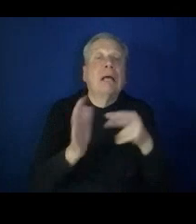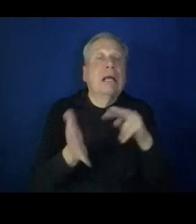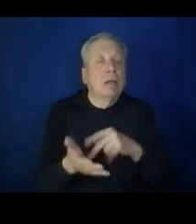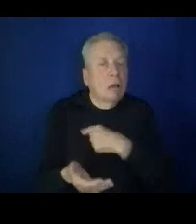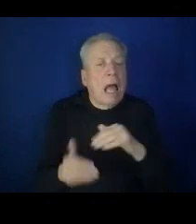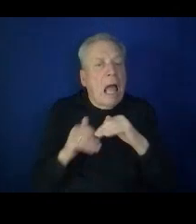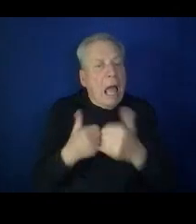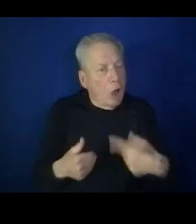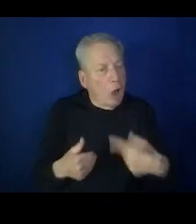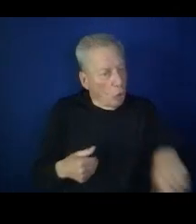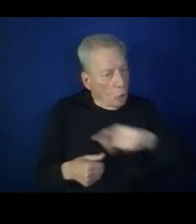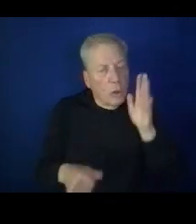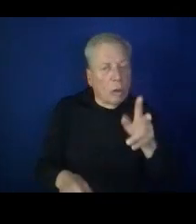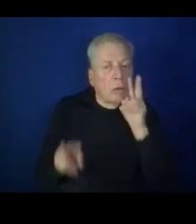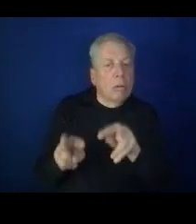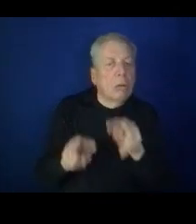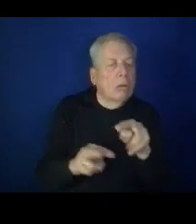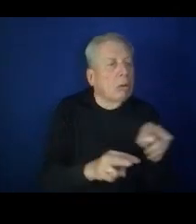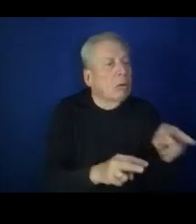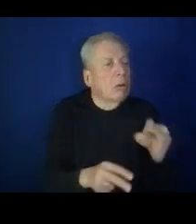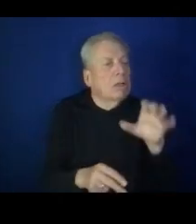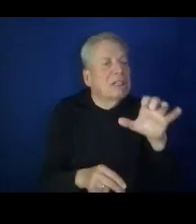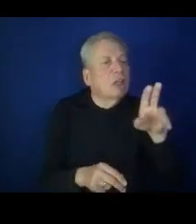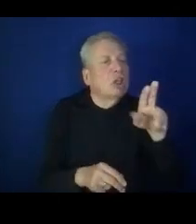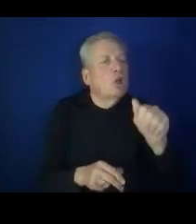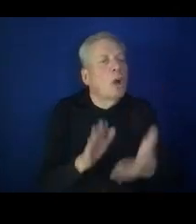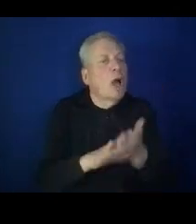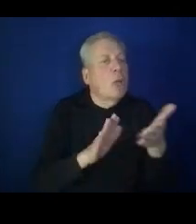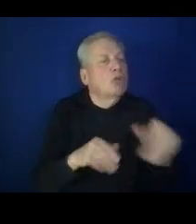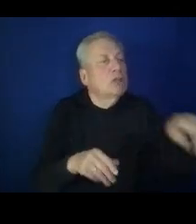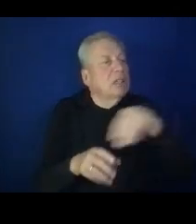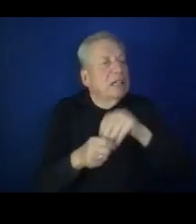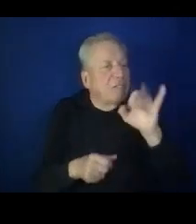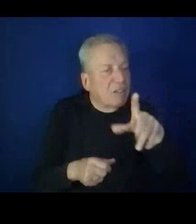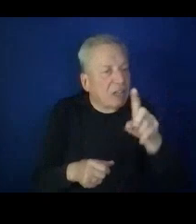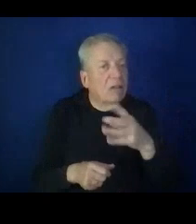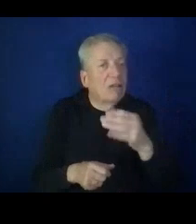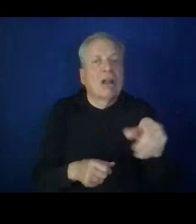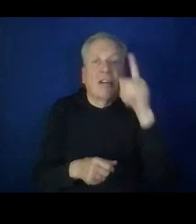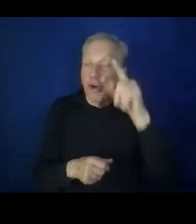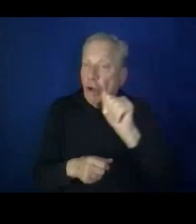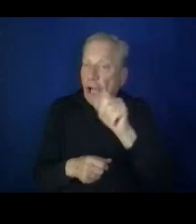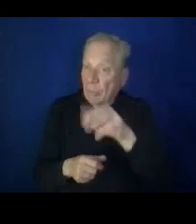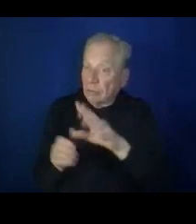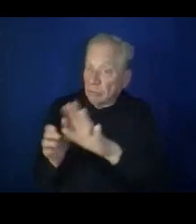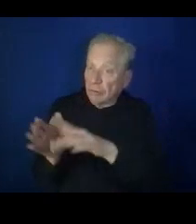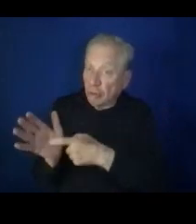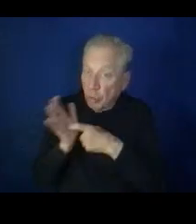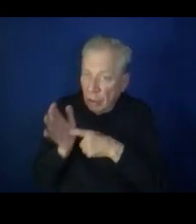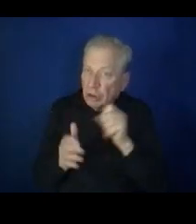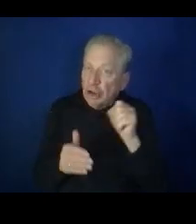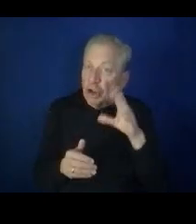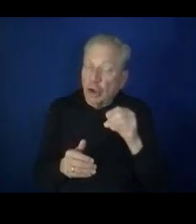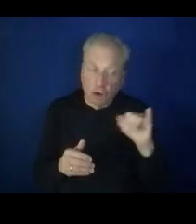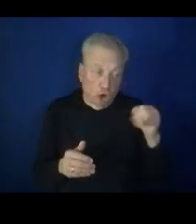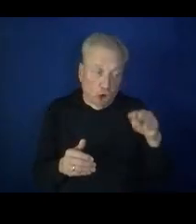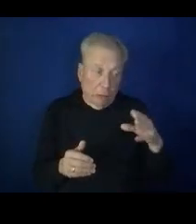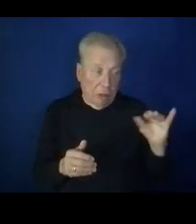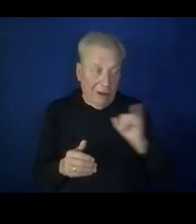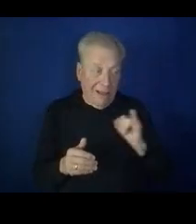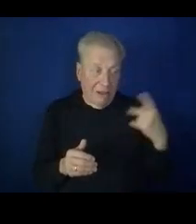be monitoring CUA operators in the field and for administrative requirements. And so Jim and I are going to be